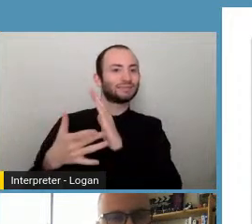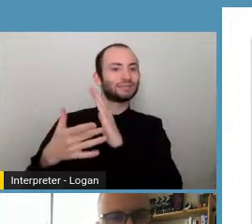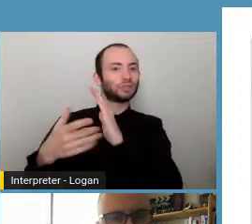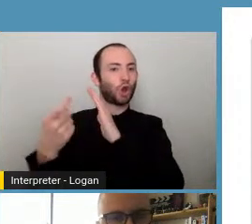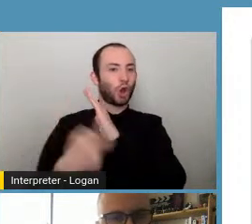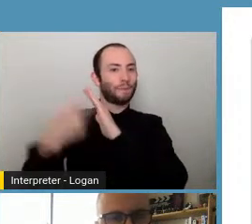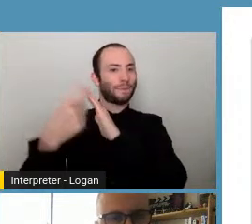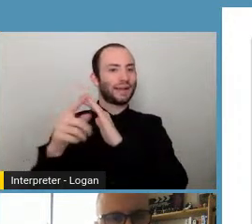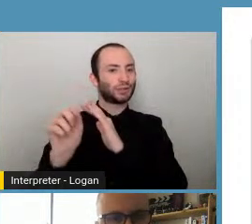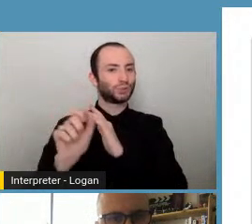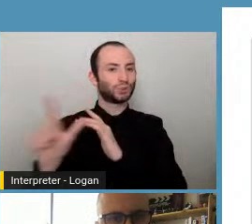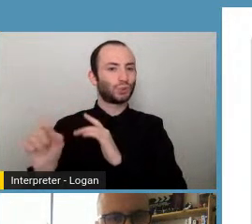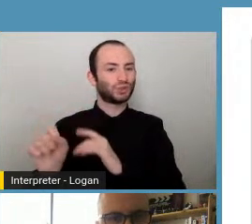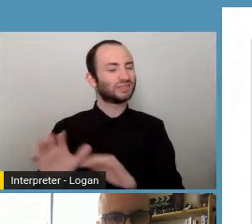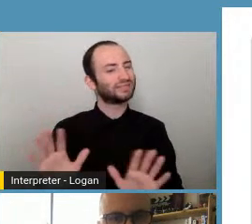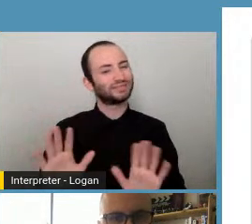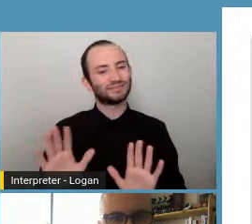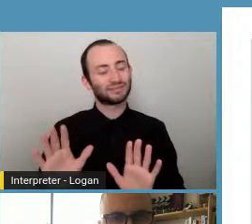capture everything.